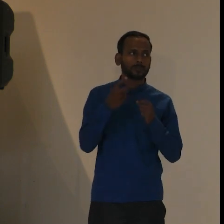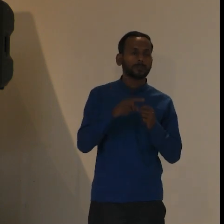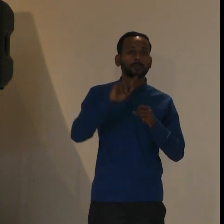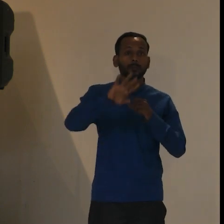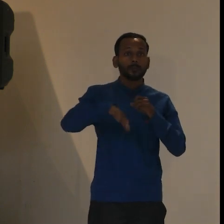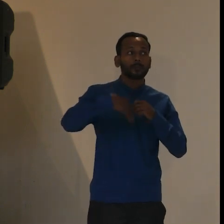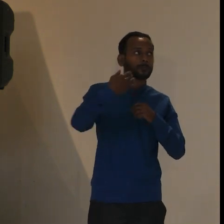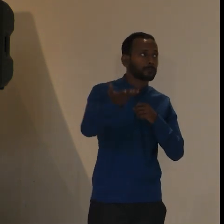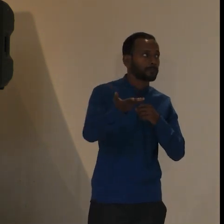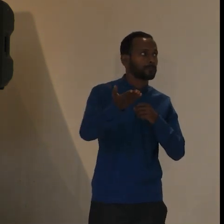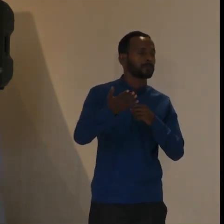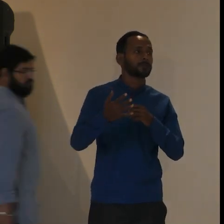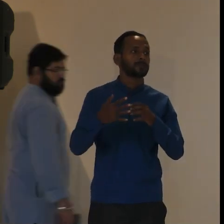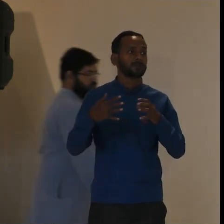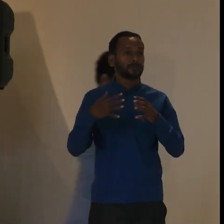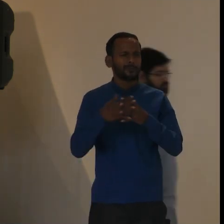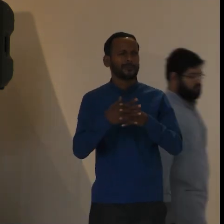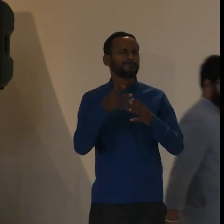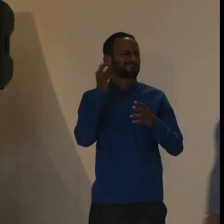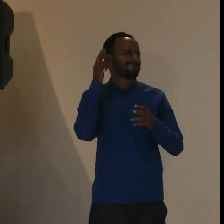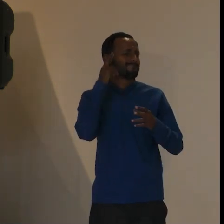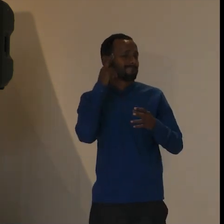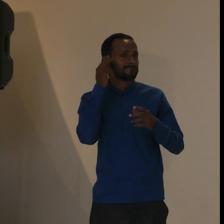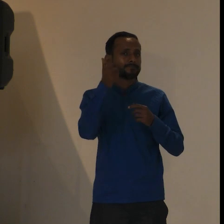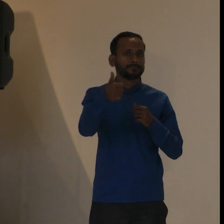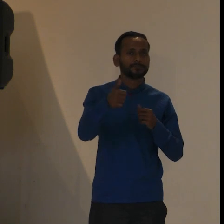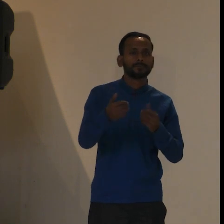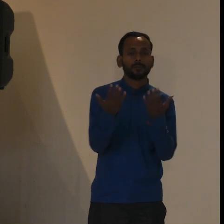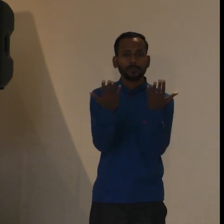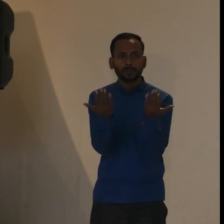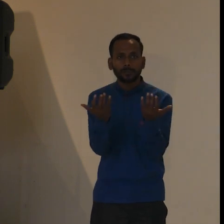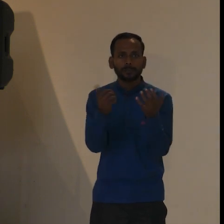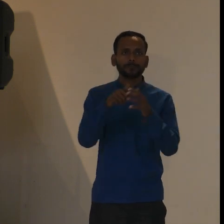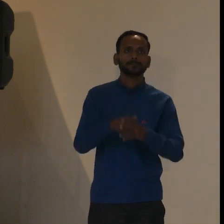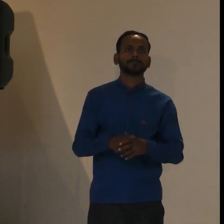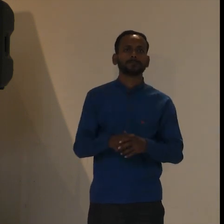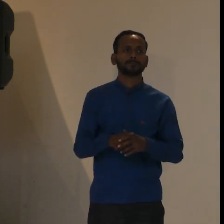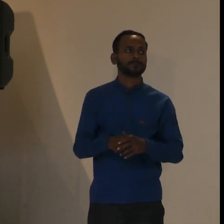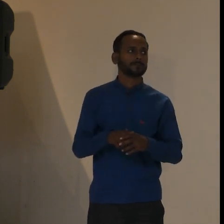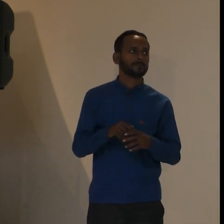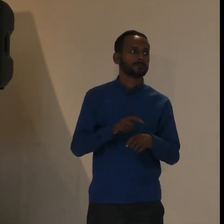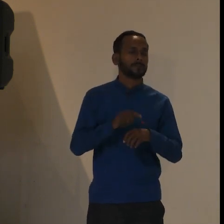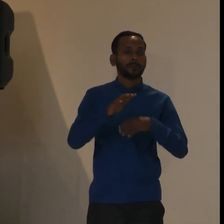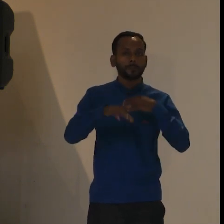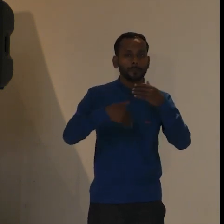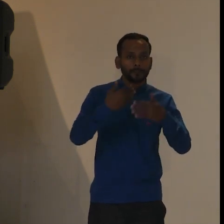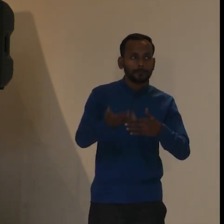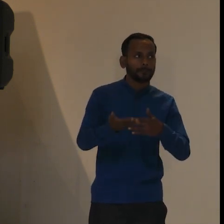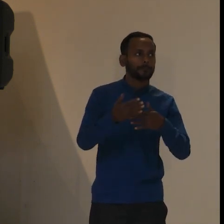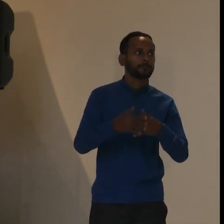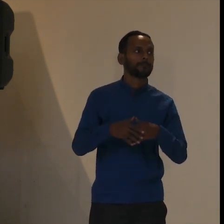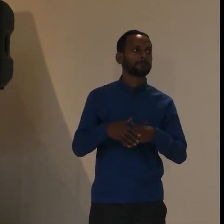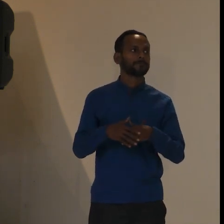wish list. We all have something that hopefully just becomes possible in the time that we're here, in the time that we're observing. We